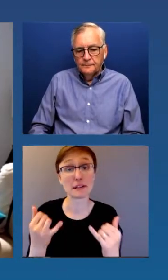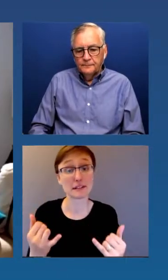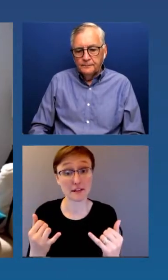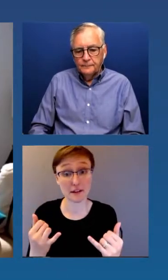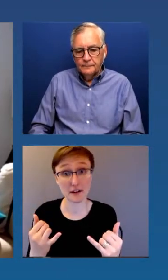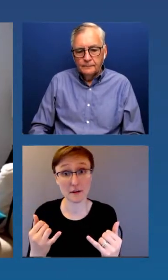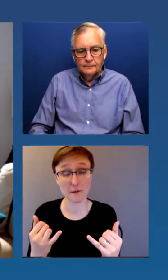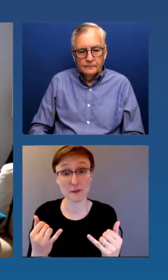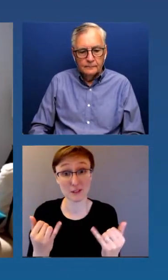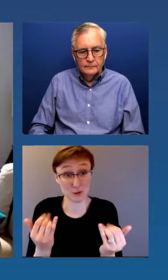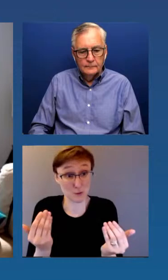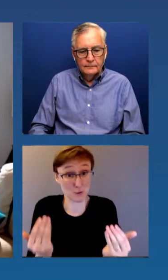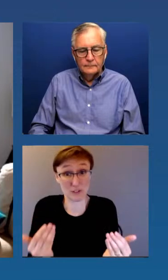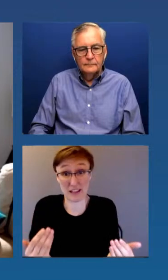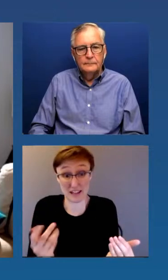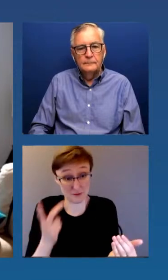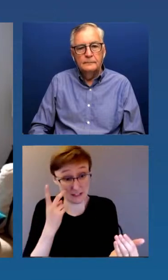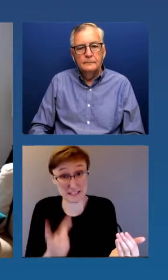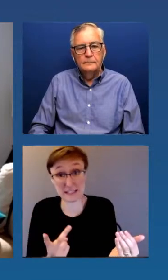at is not good enough.